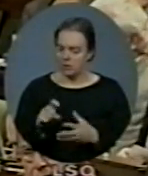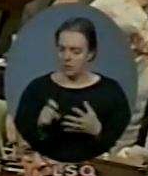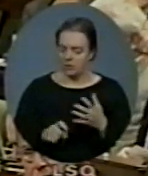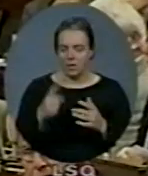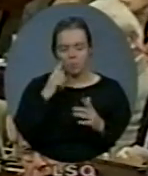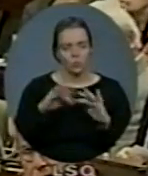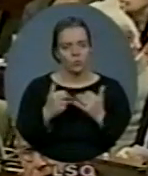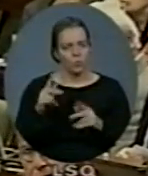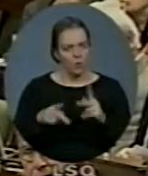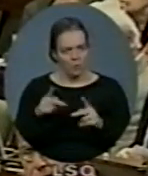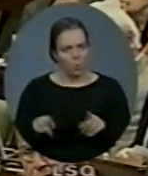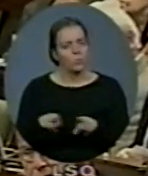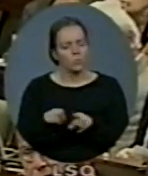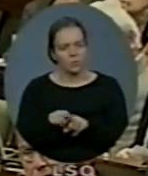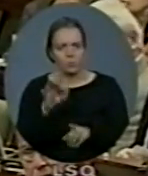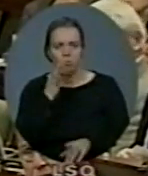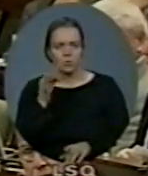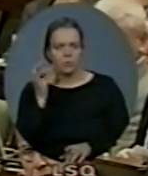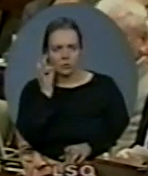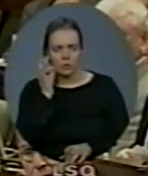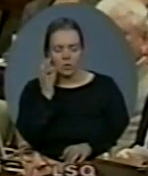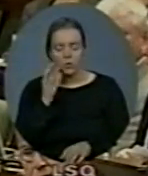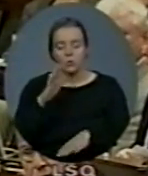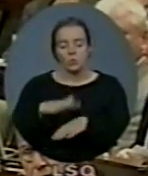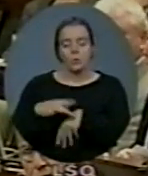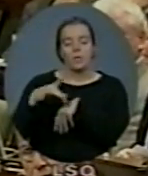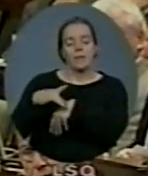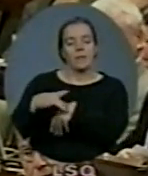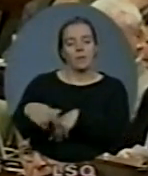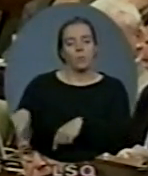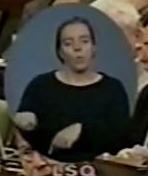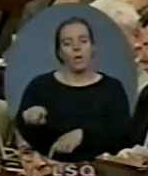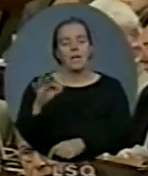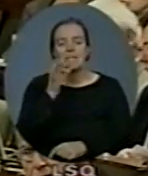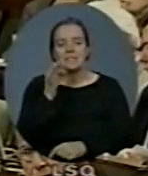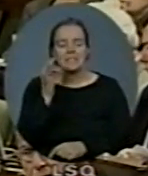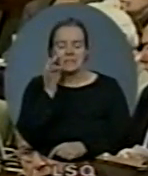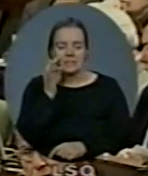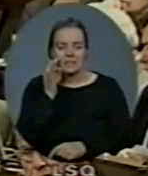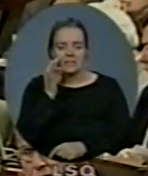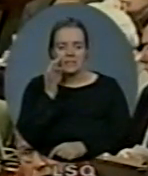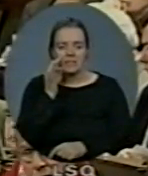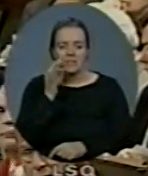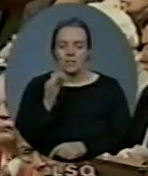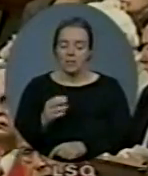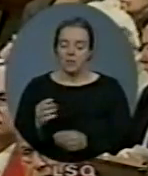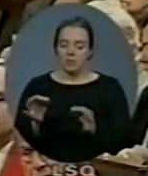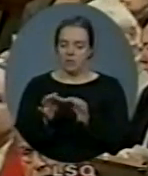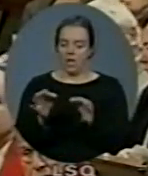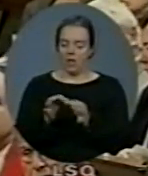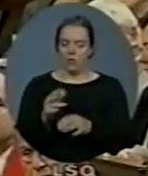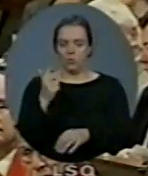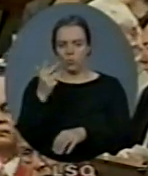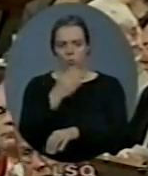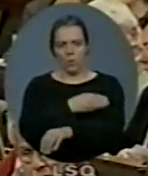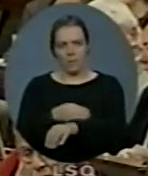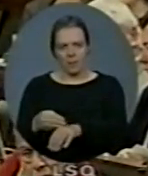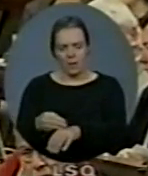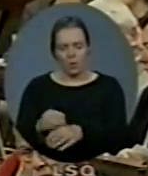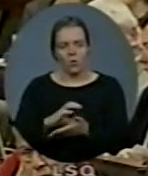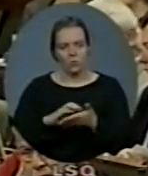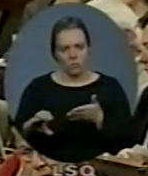school in question on that particular reserve, Mr. Speaker, we've invested over $3 million into a school system there. We've also